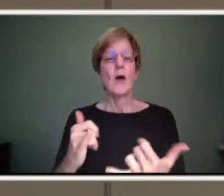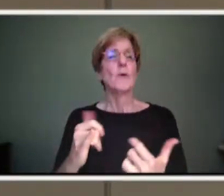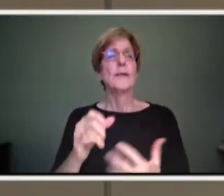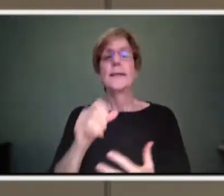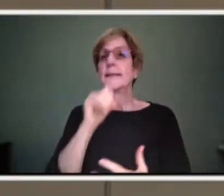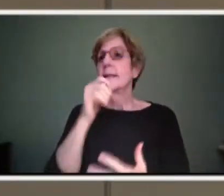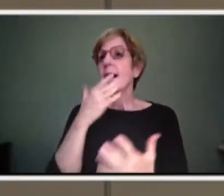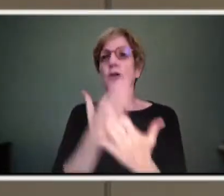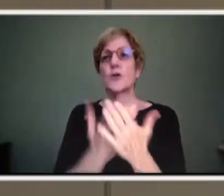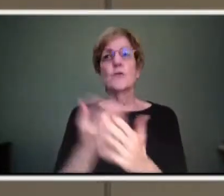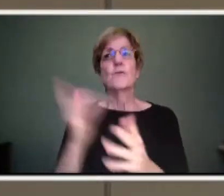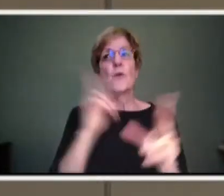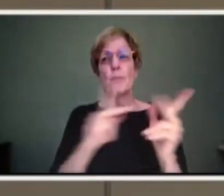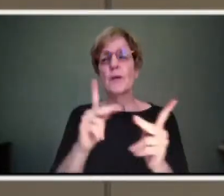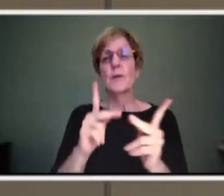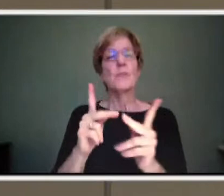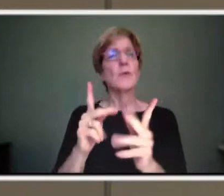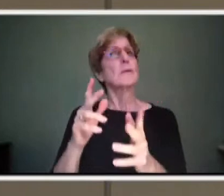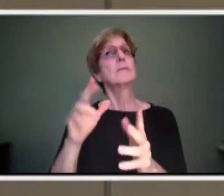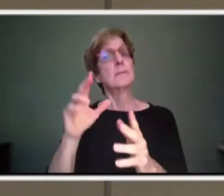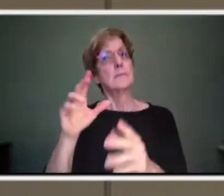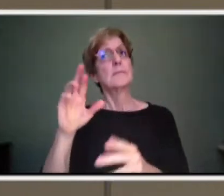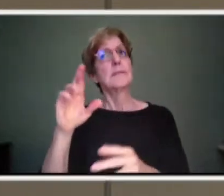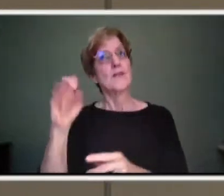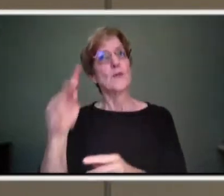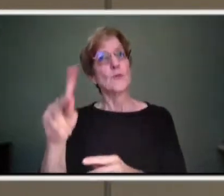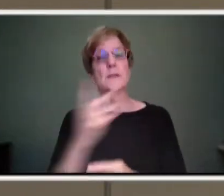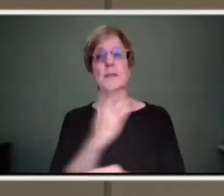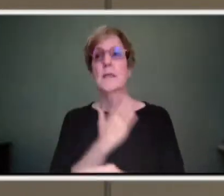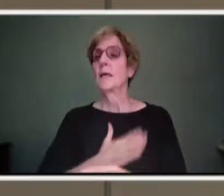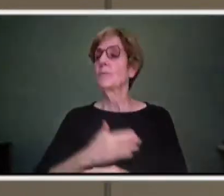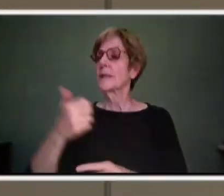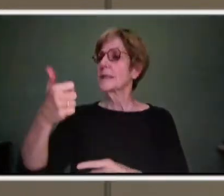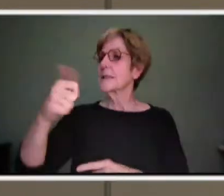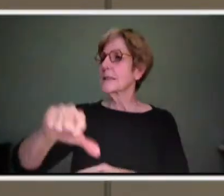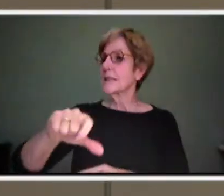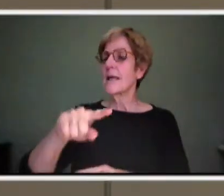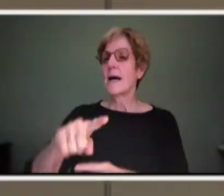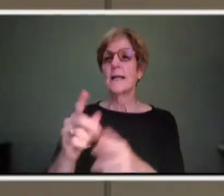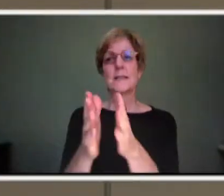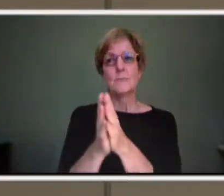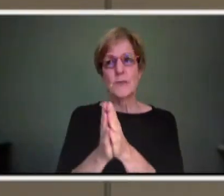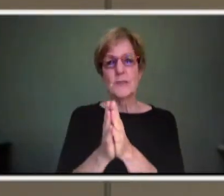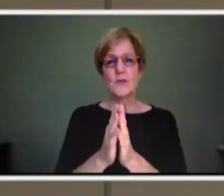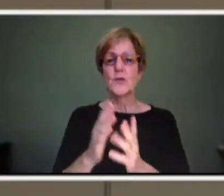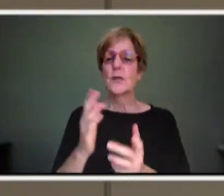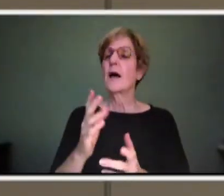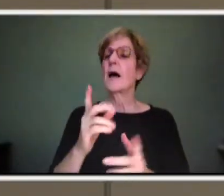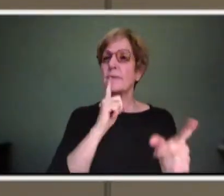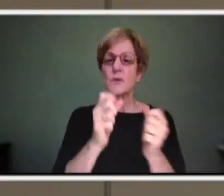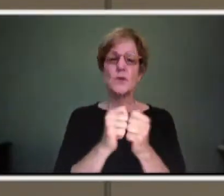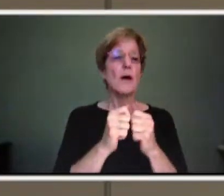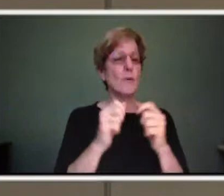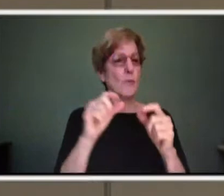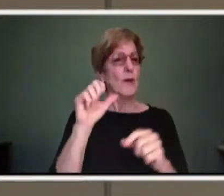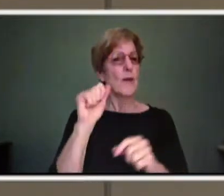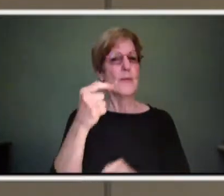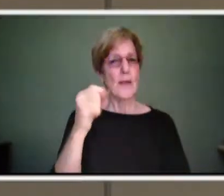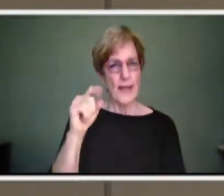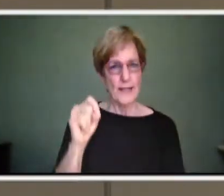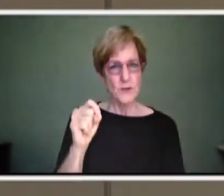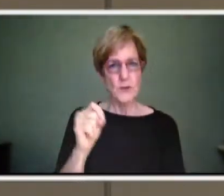vulnerable. Please join me in denying this petition. I have expressed this concern with the petitioner's agent. So